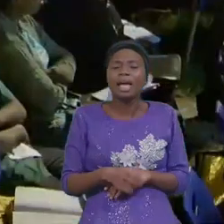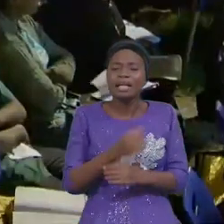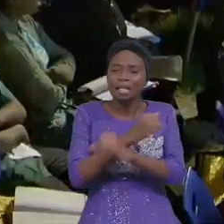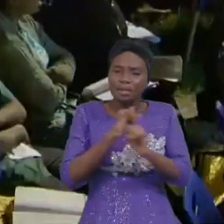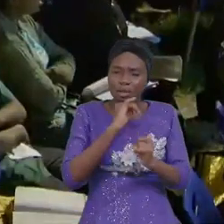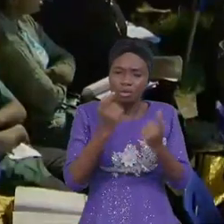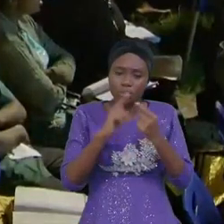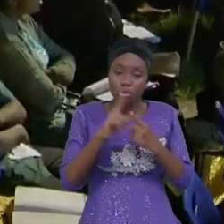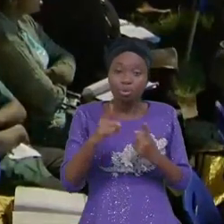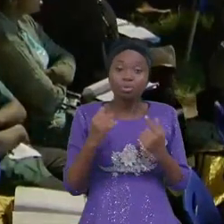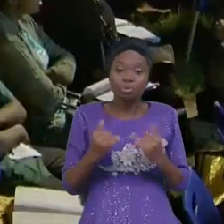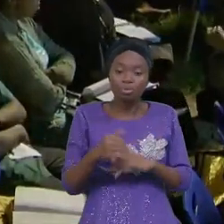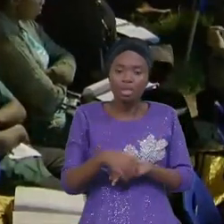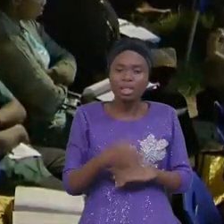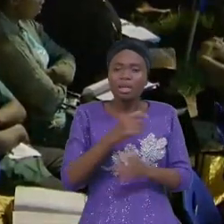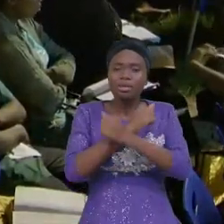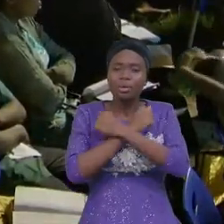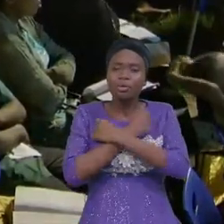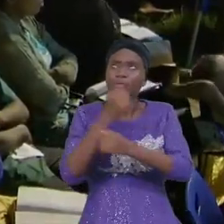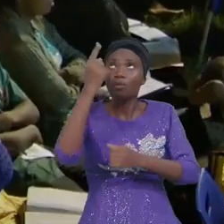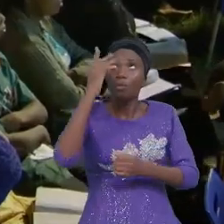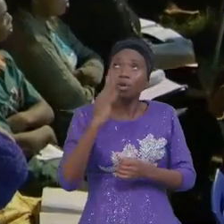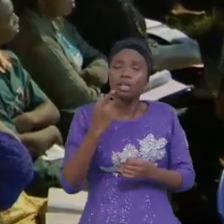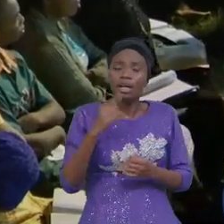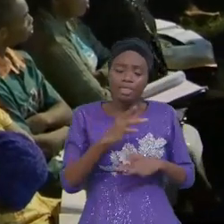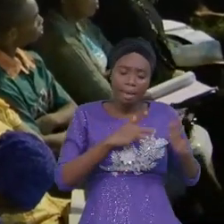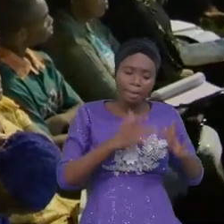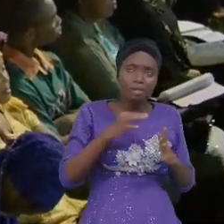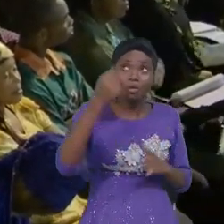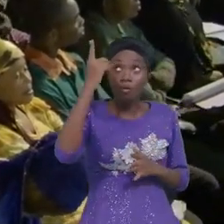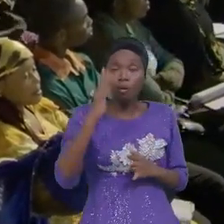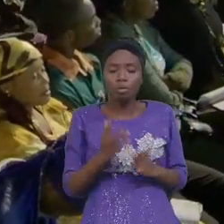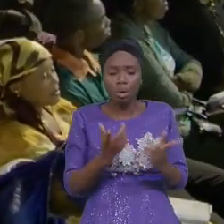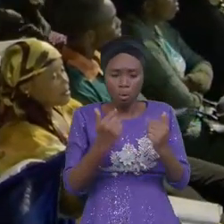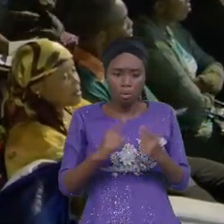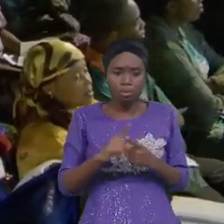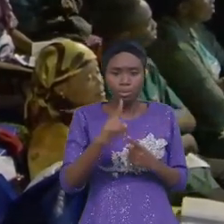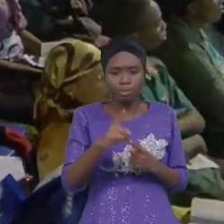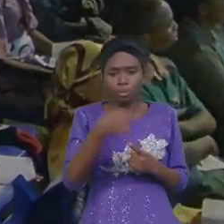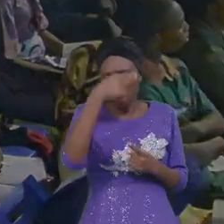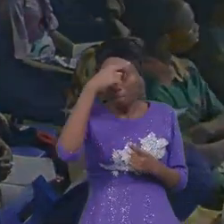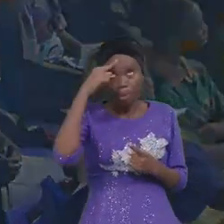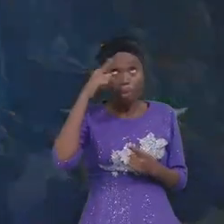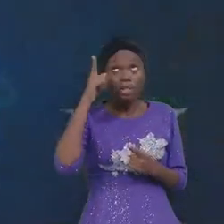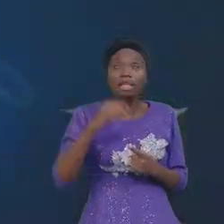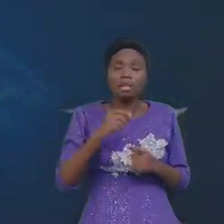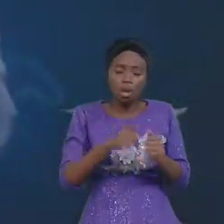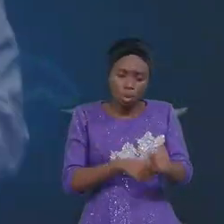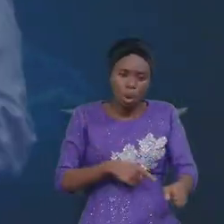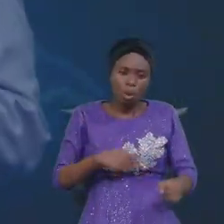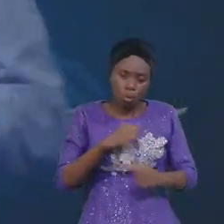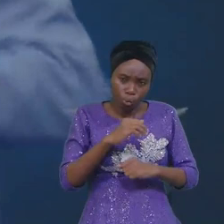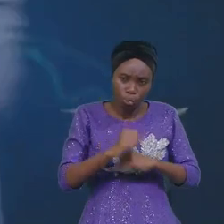tonight. The love of God and the mercy of God coming to you tonight, because it's not, it's long suffering,